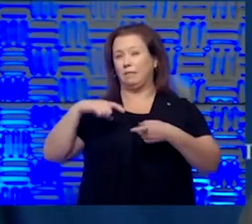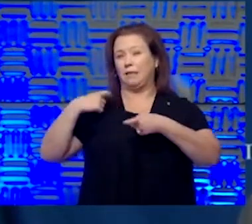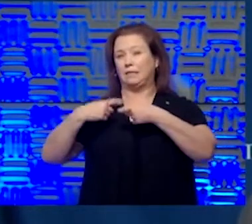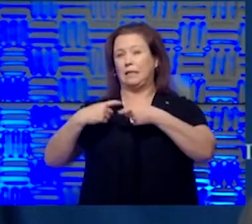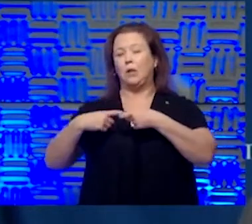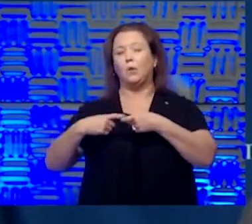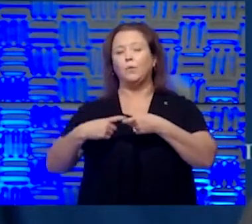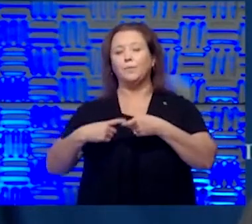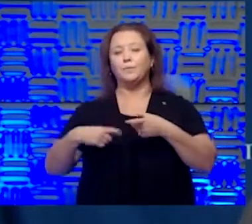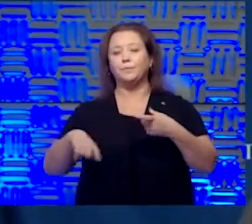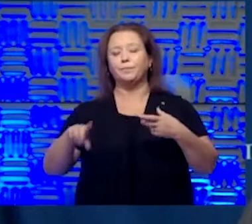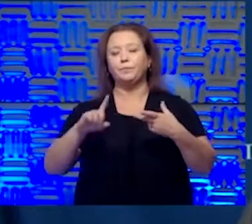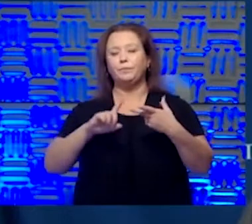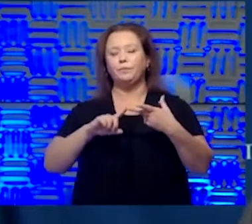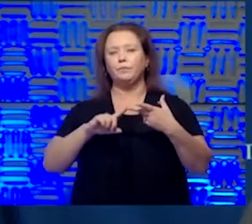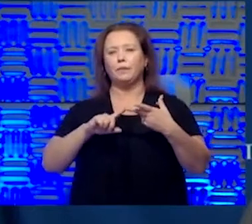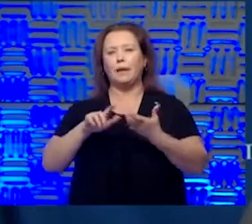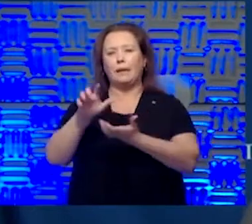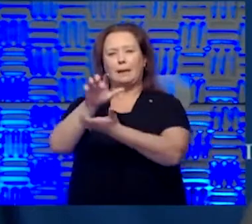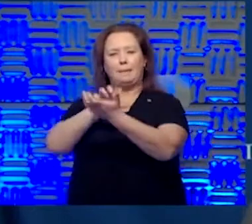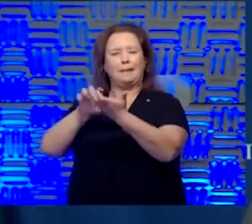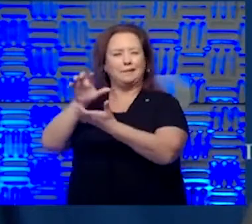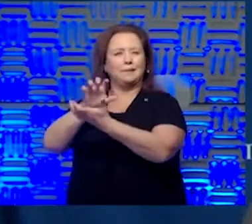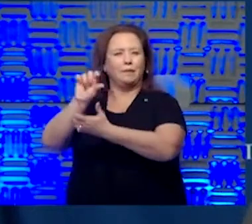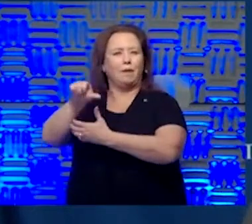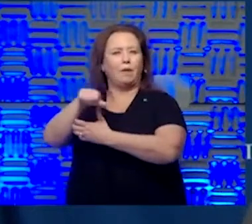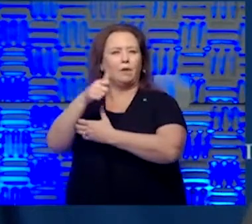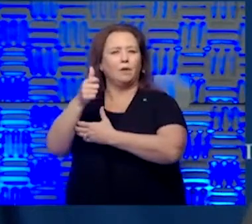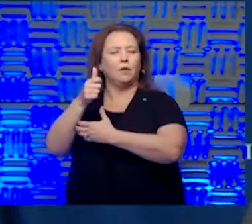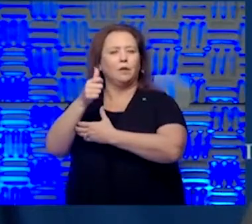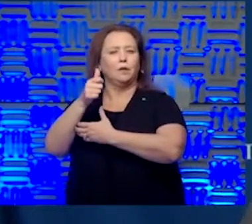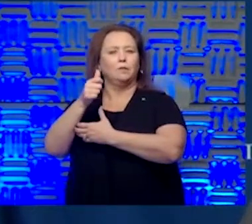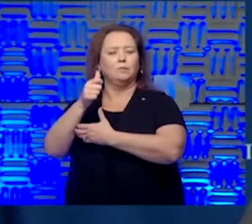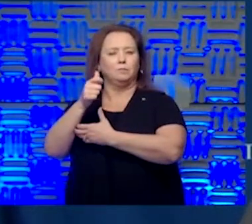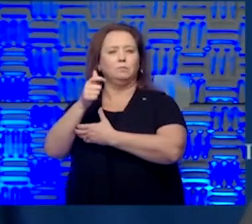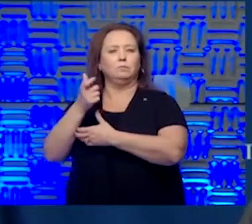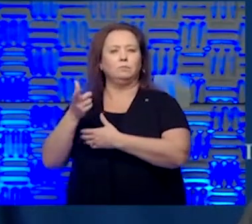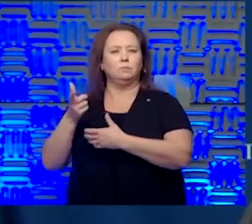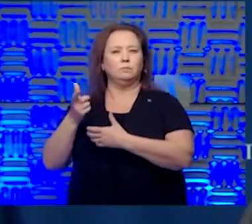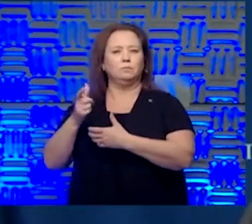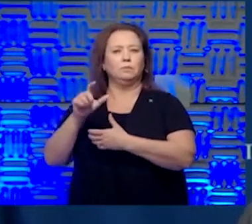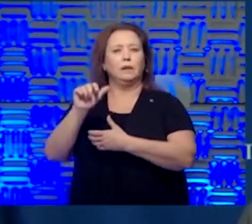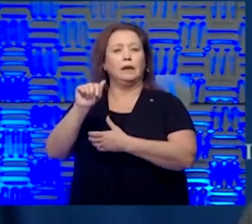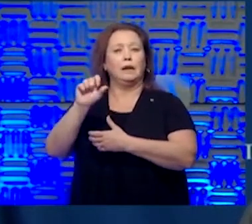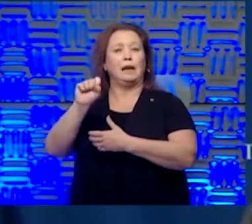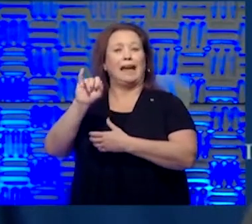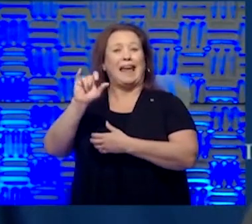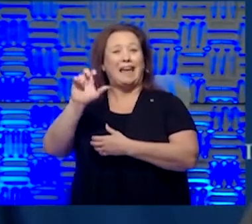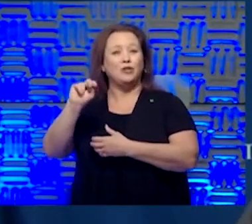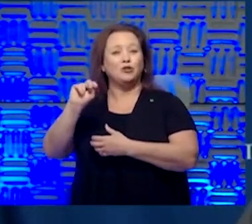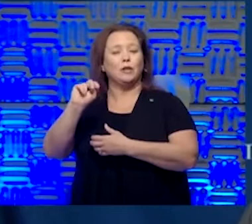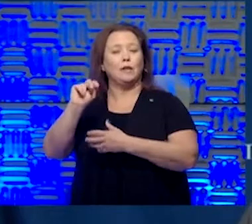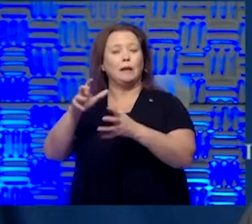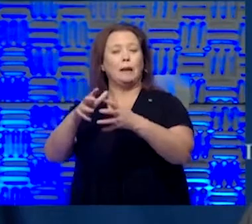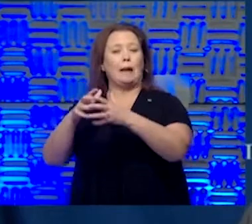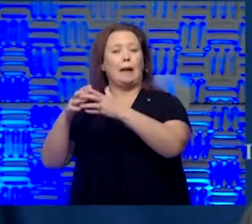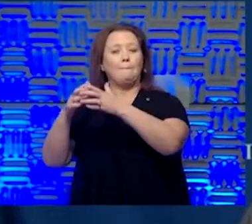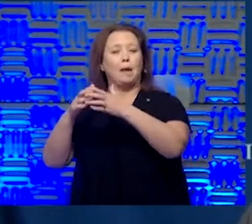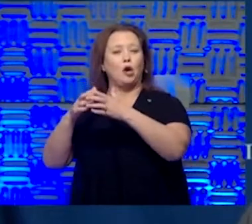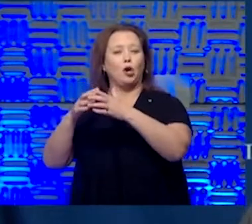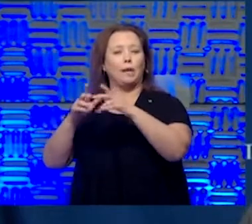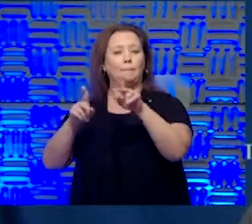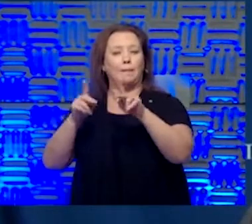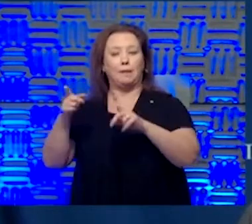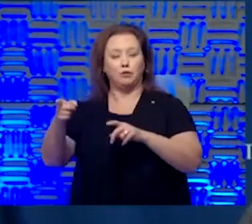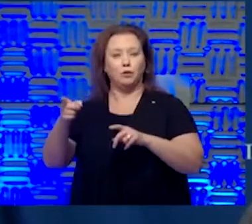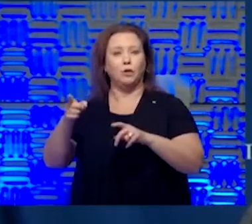Latino, and then a mix of others. There's a relatively large Asian American population that also is very diverse. A lot